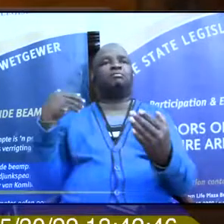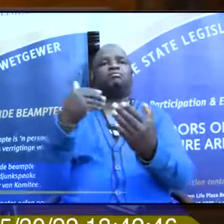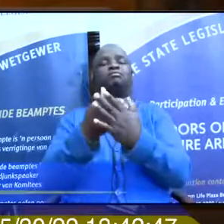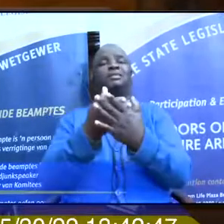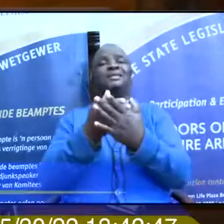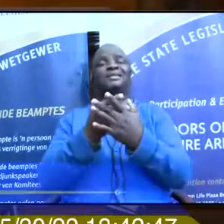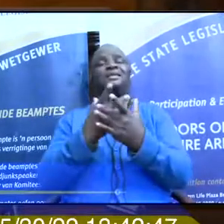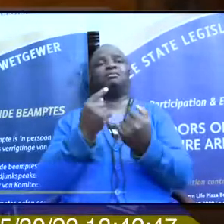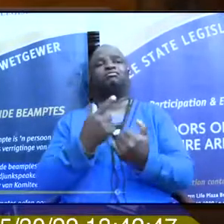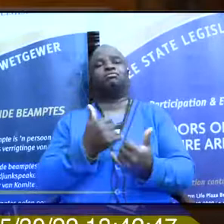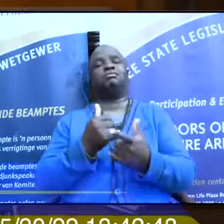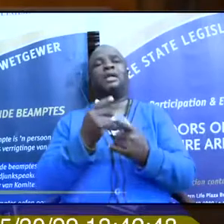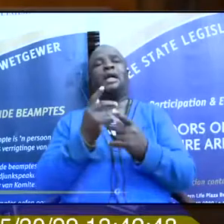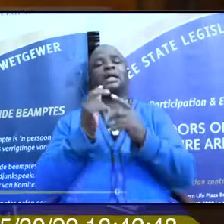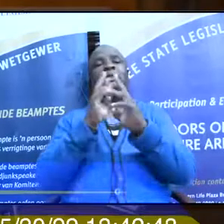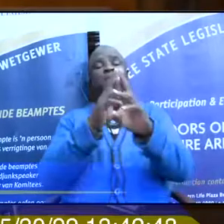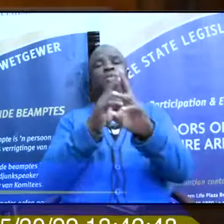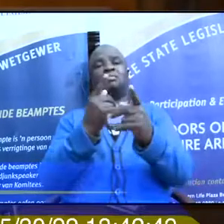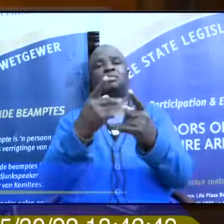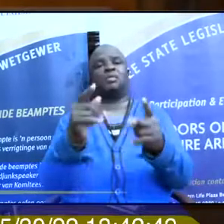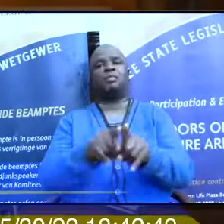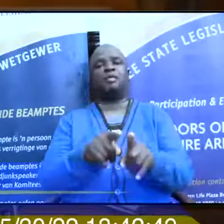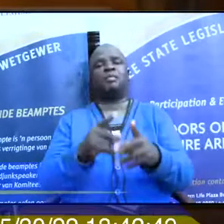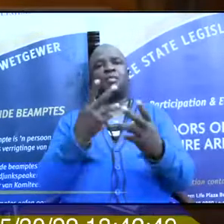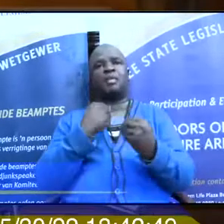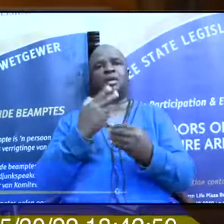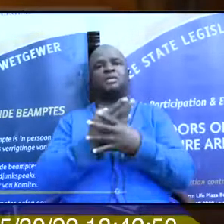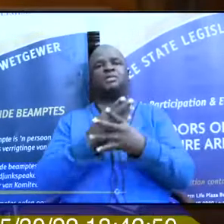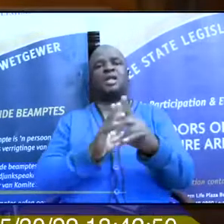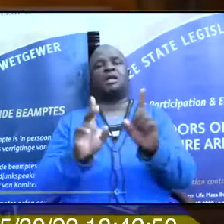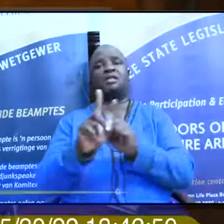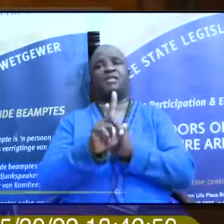also as a frontline year workers